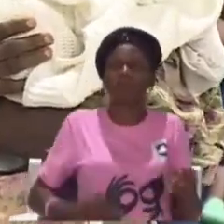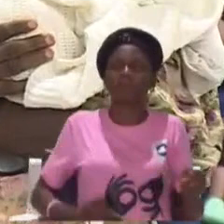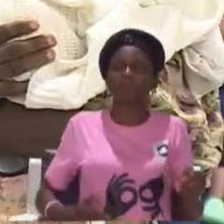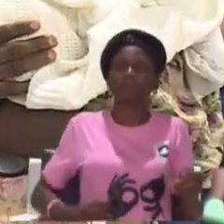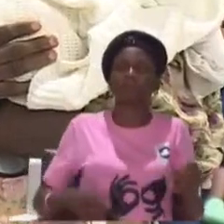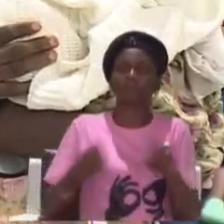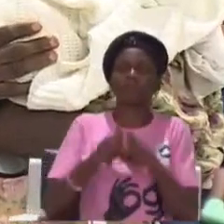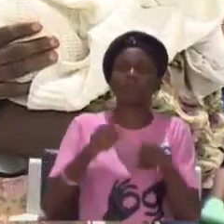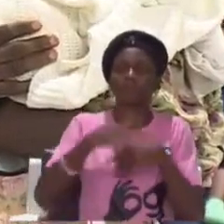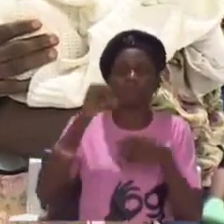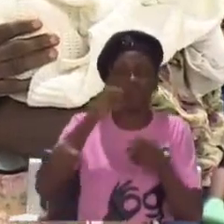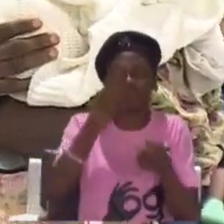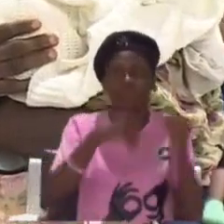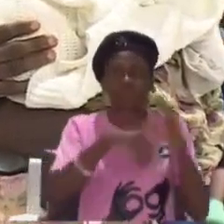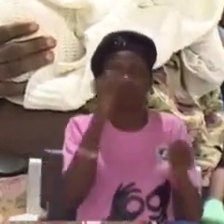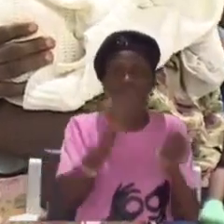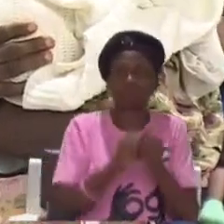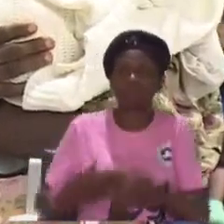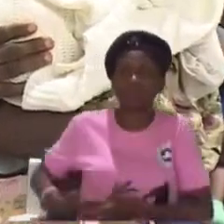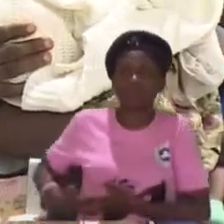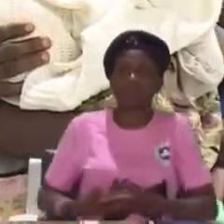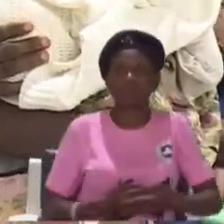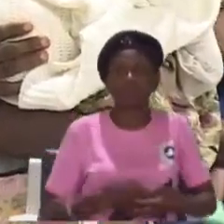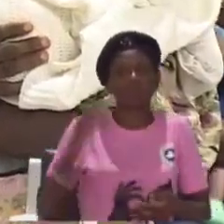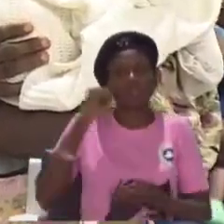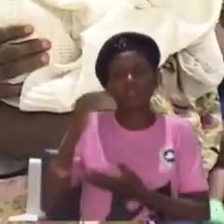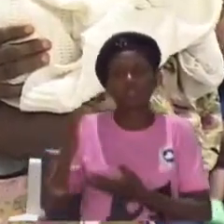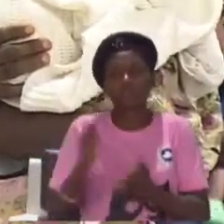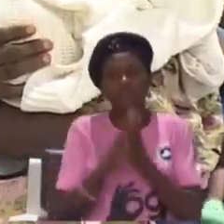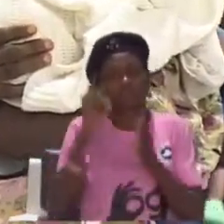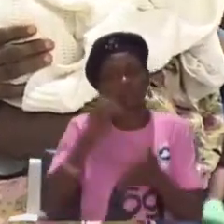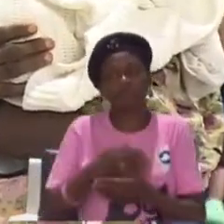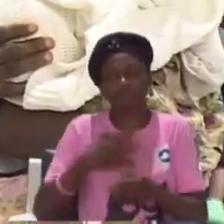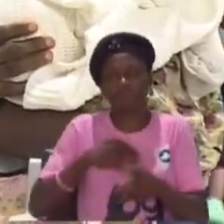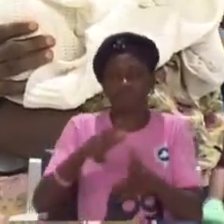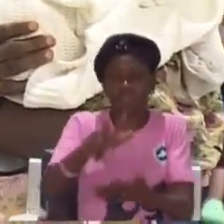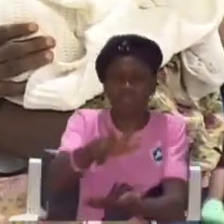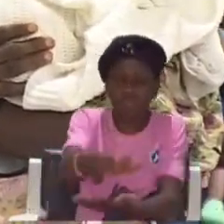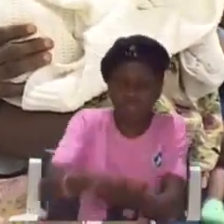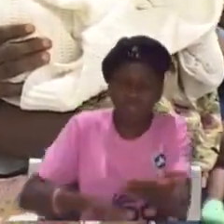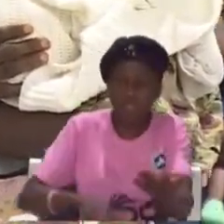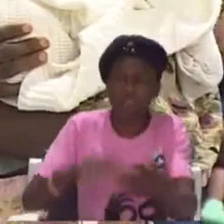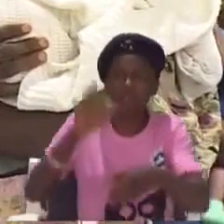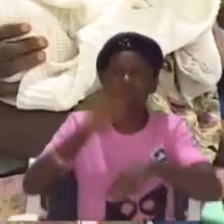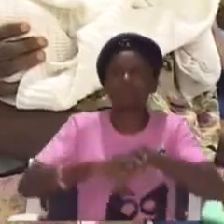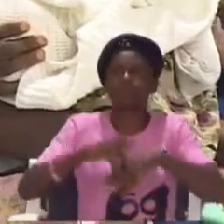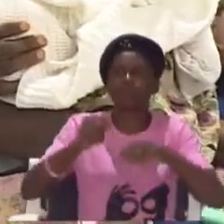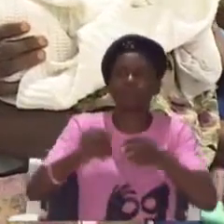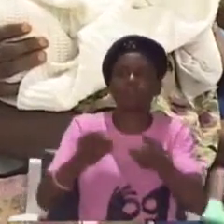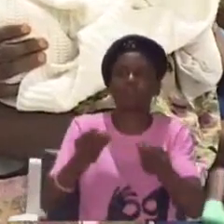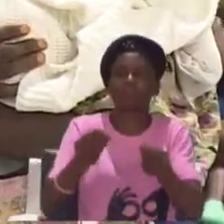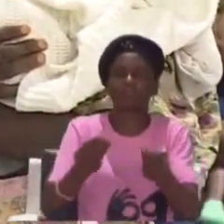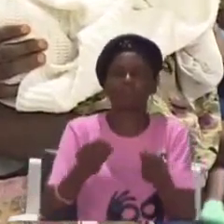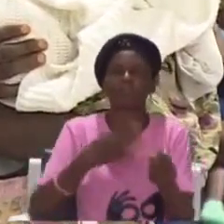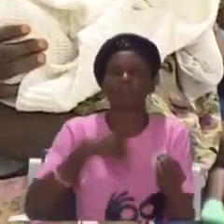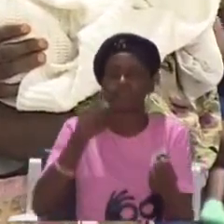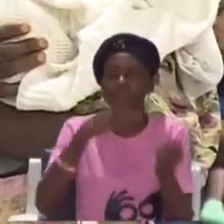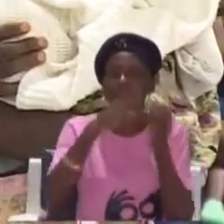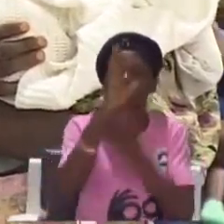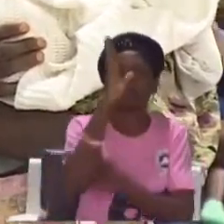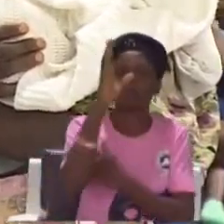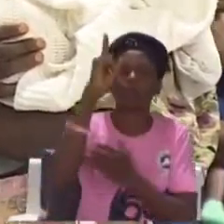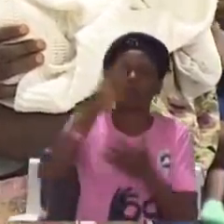So when I came out, I prayed for the baby and I lie down flat on the floor. I said, God,